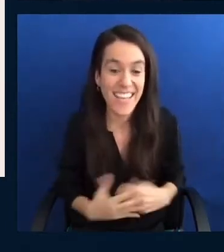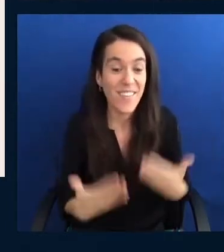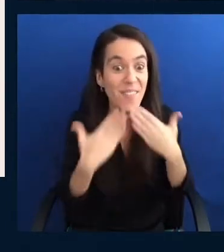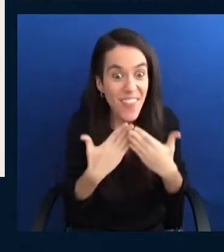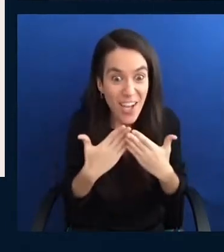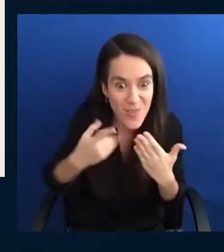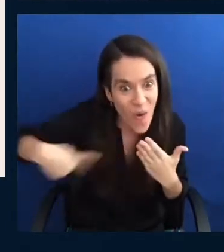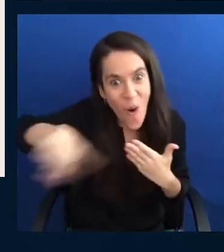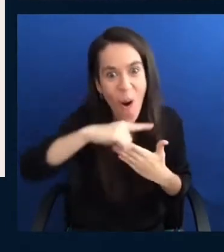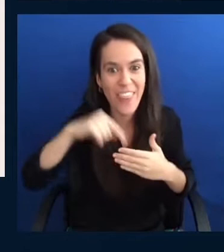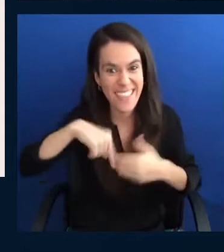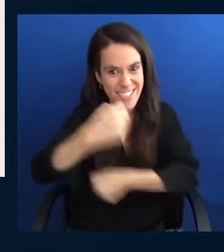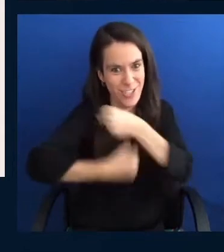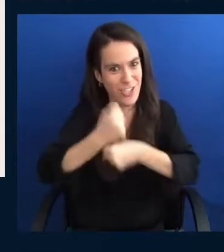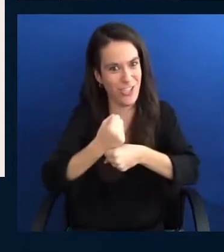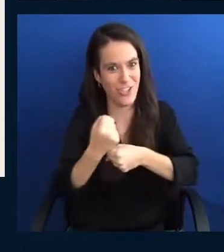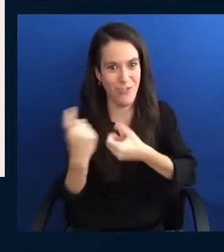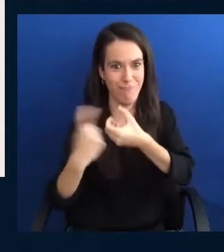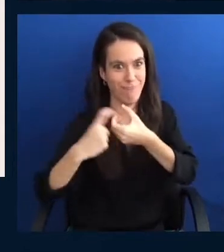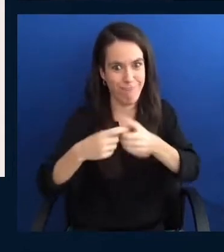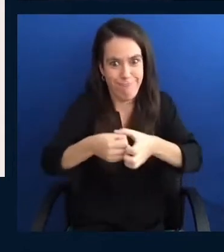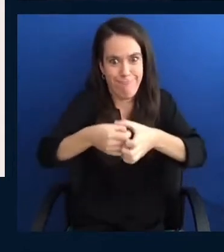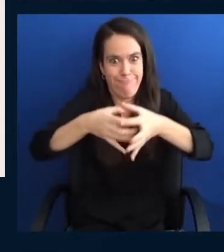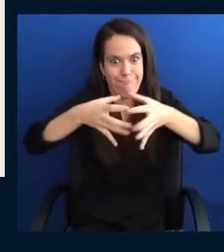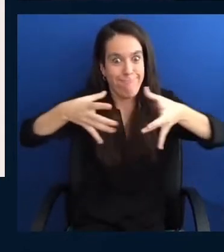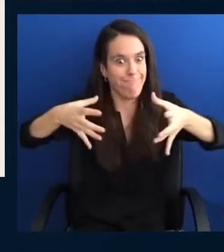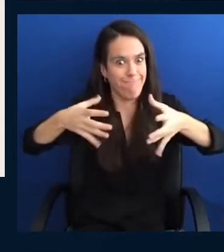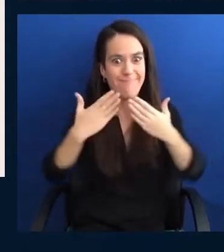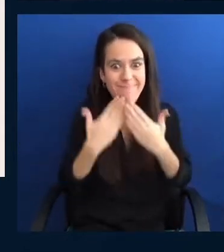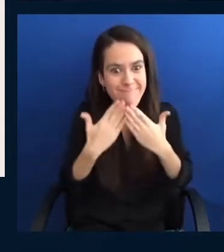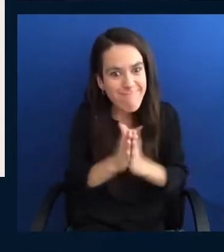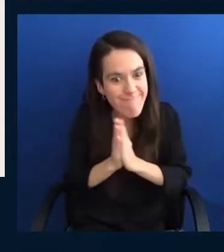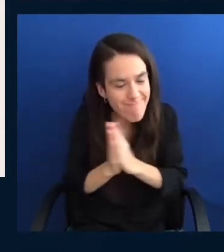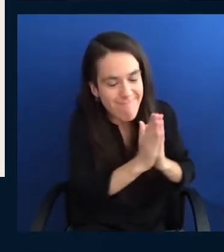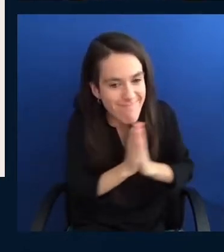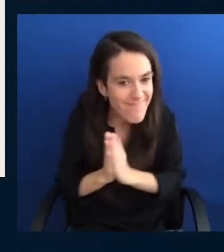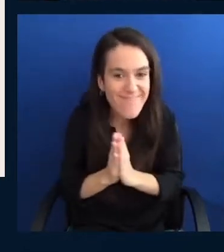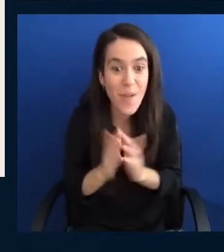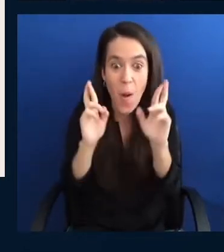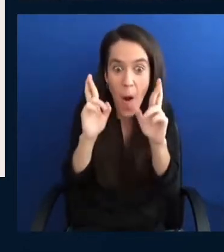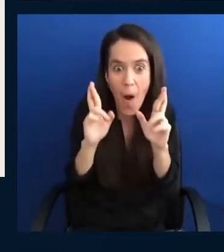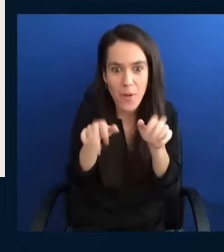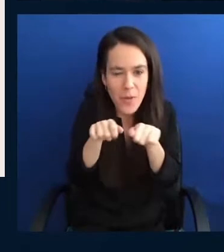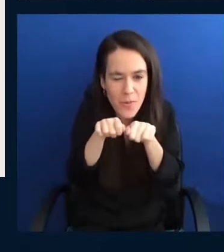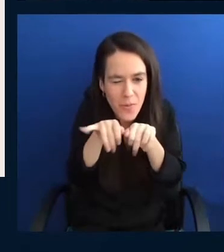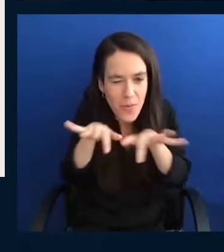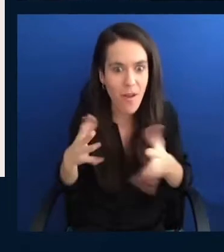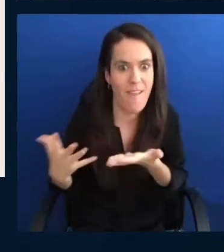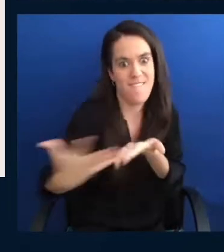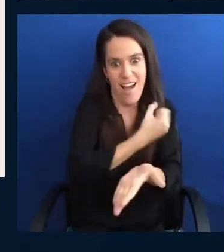joined this year and all of those who've been with us for years. We appreciate the support, and we hope that you get lots of value from your gold